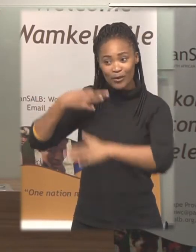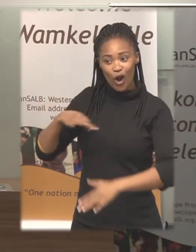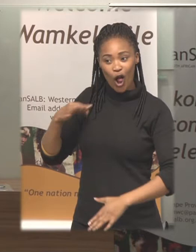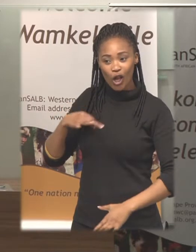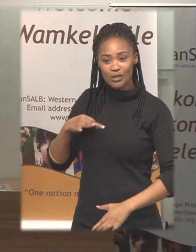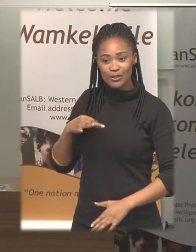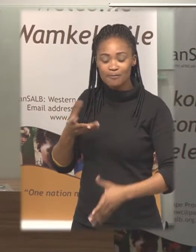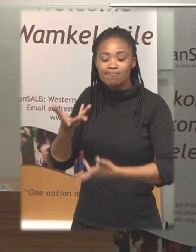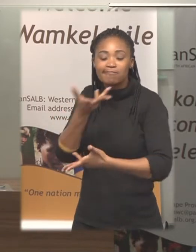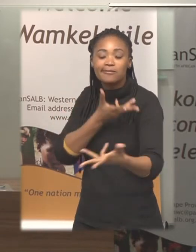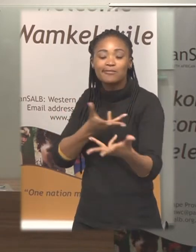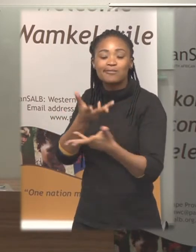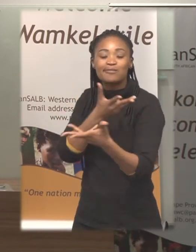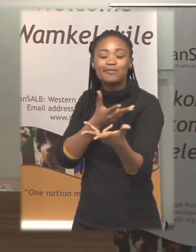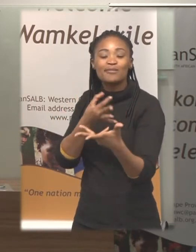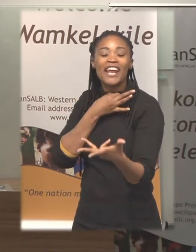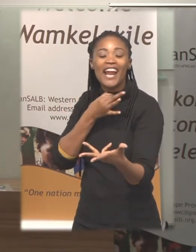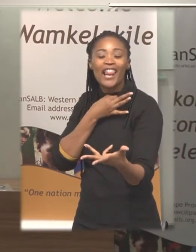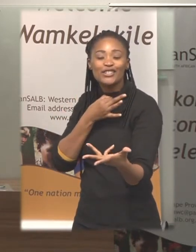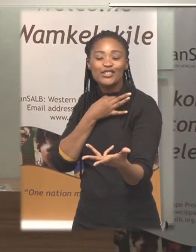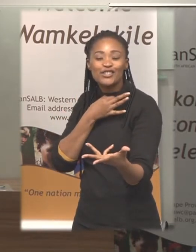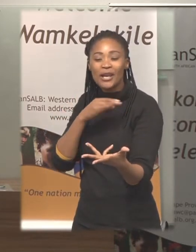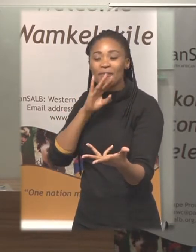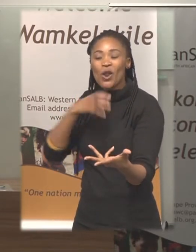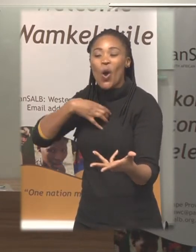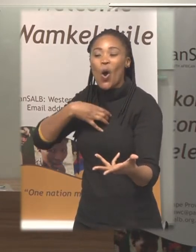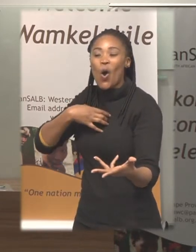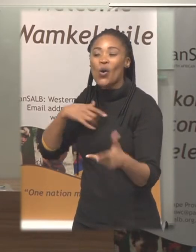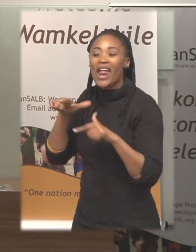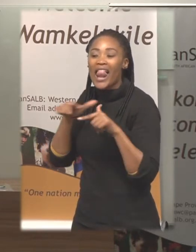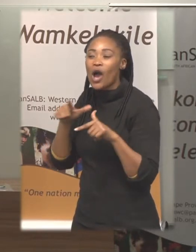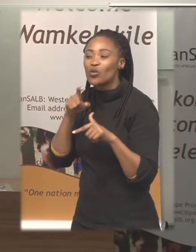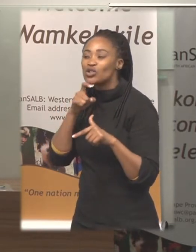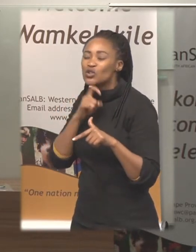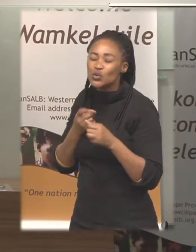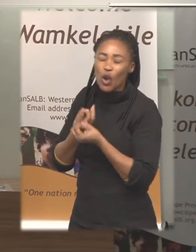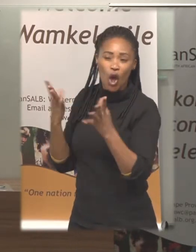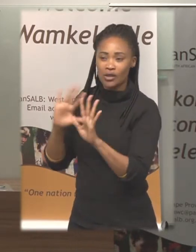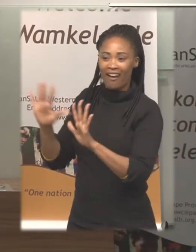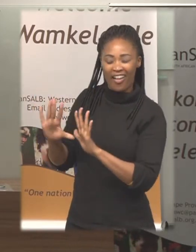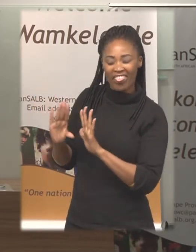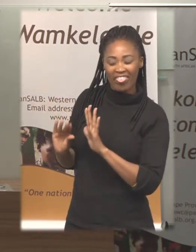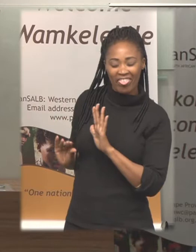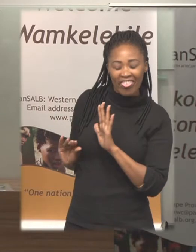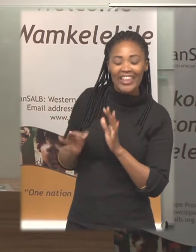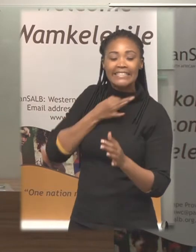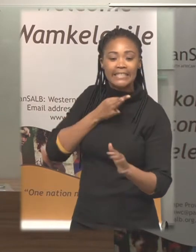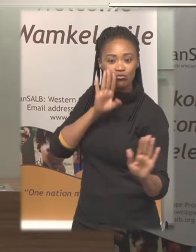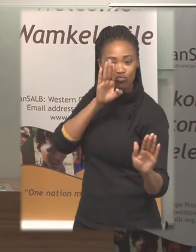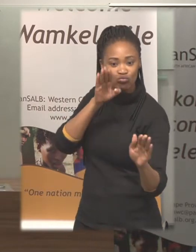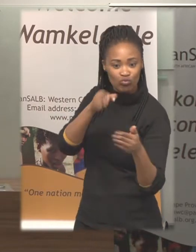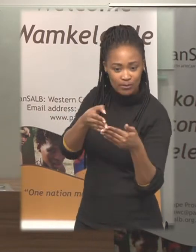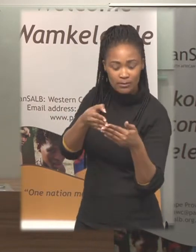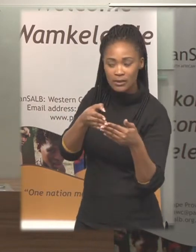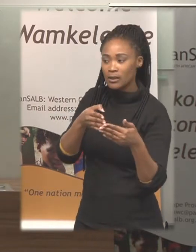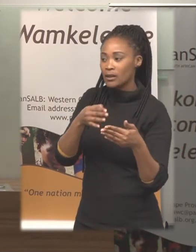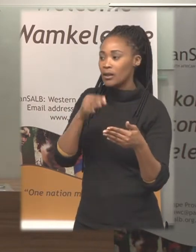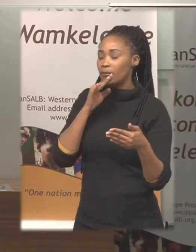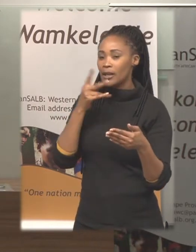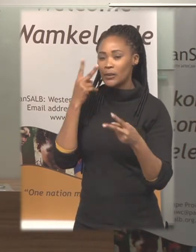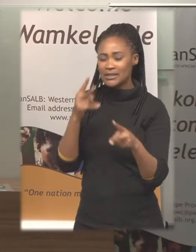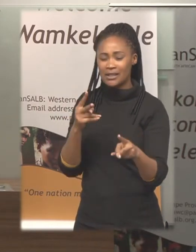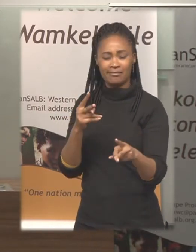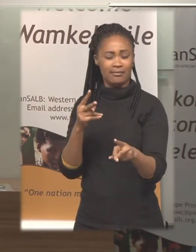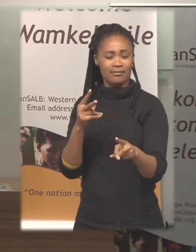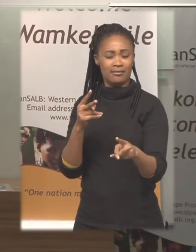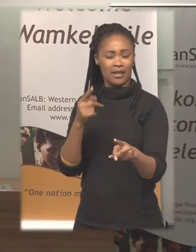other and lapse into their language less. And what we can see here is a conflation through this of